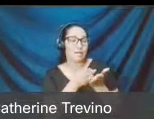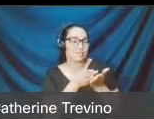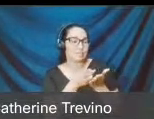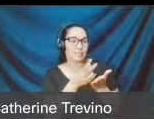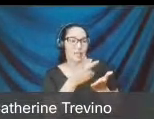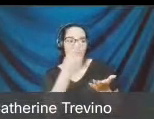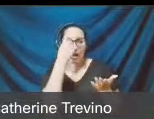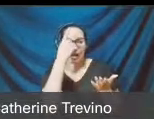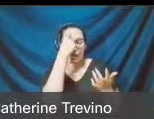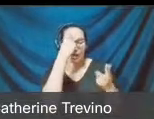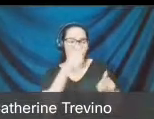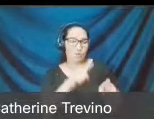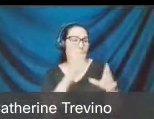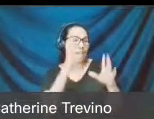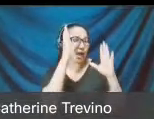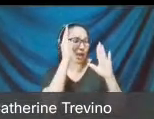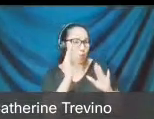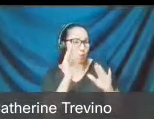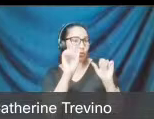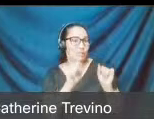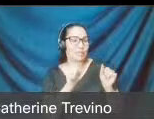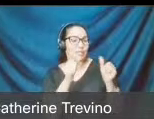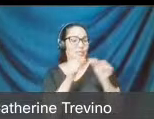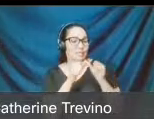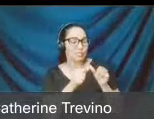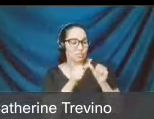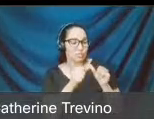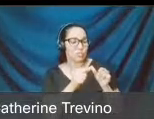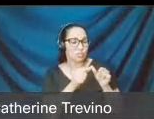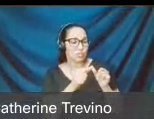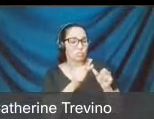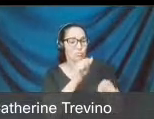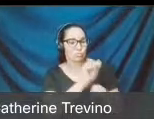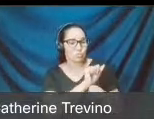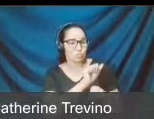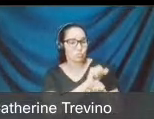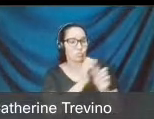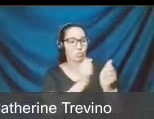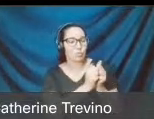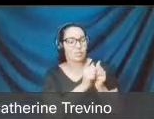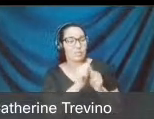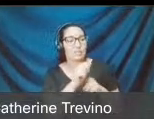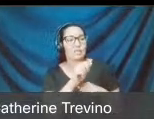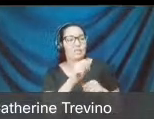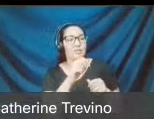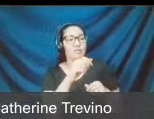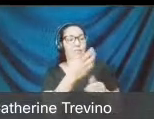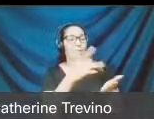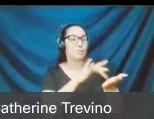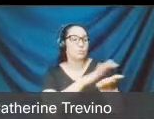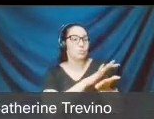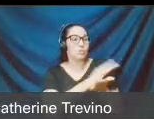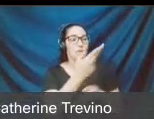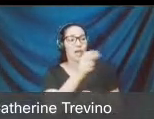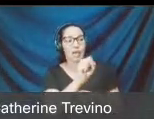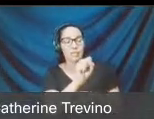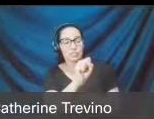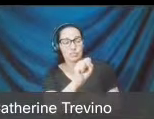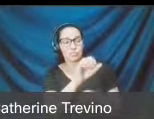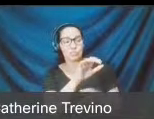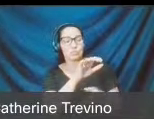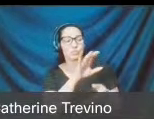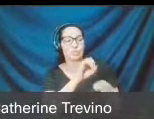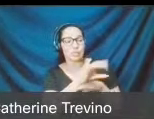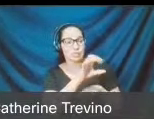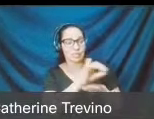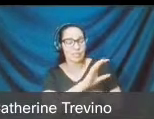agree. I hope that we continue to work with secondary curriculum council and